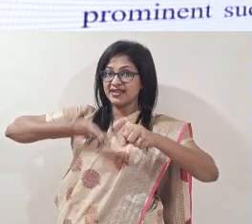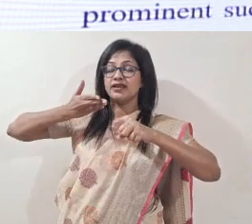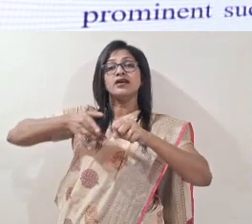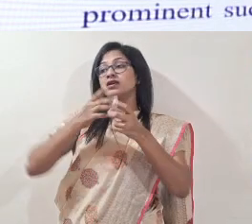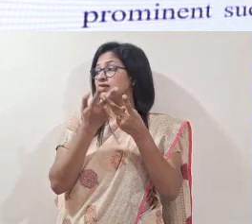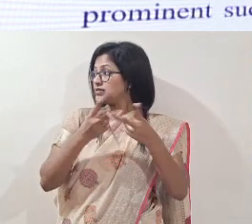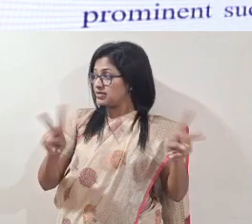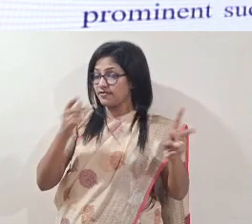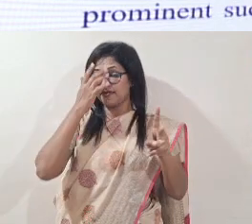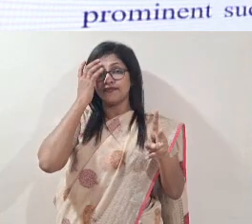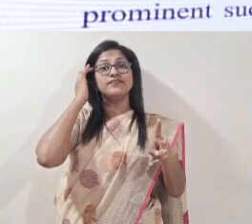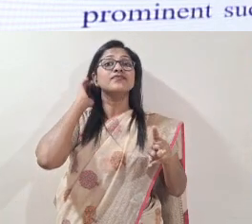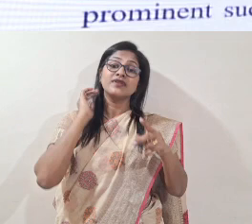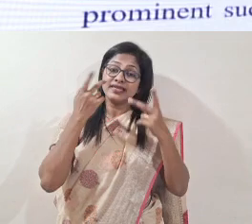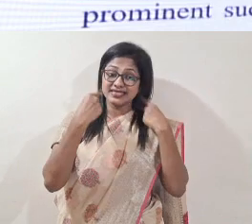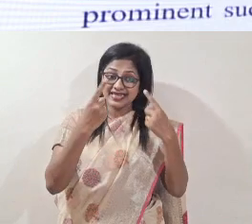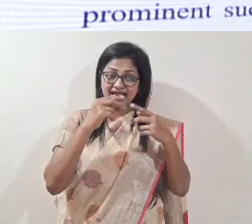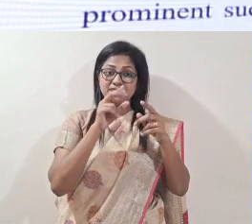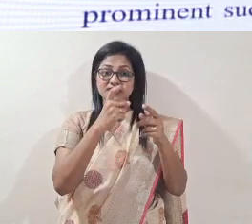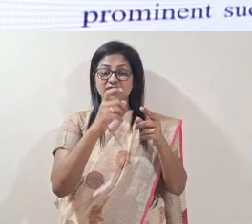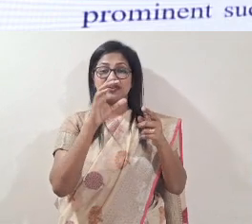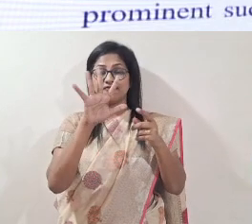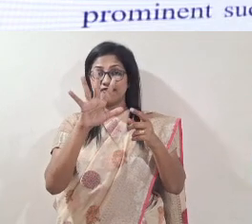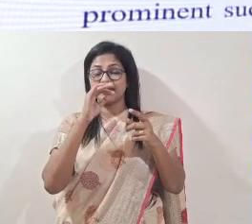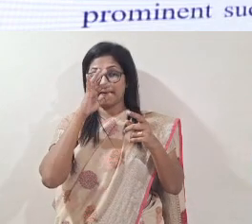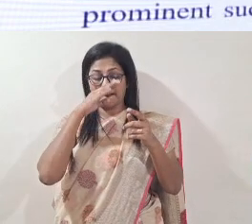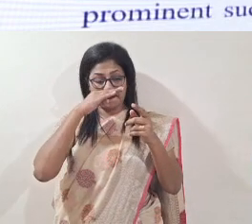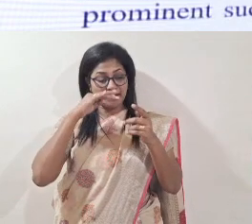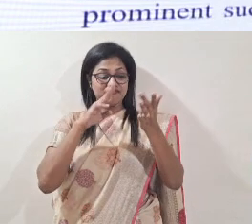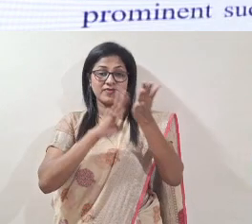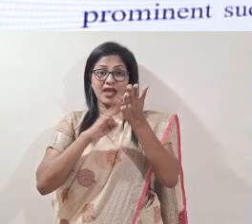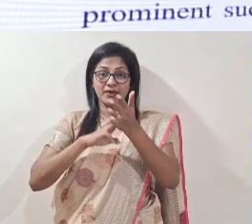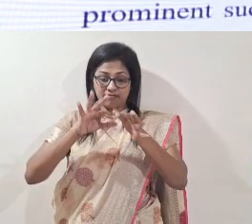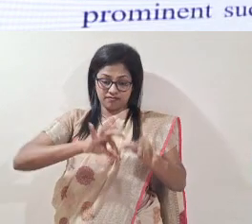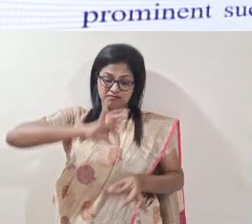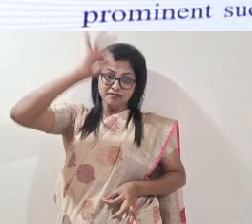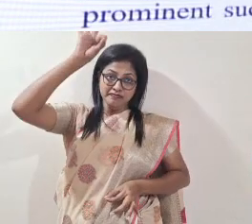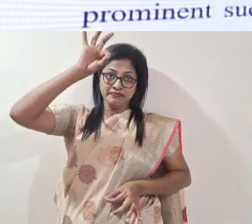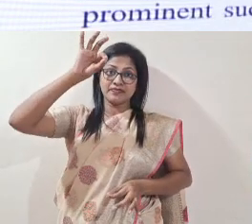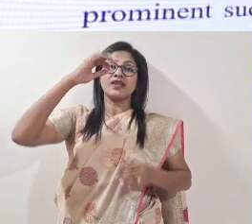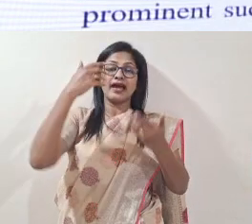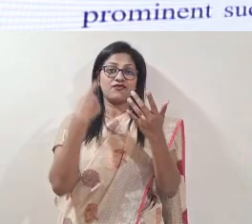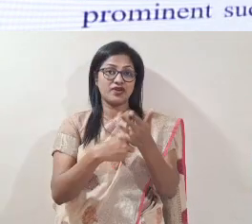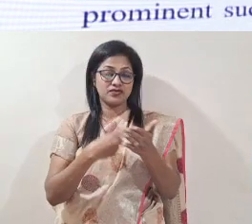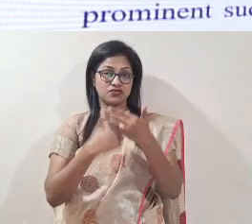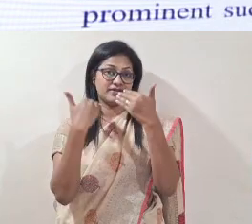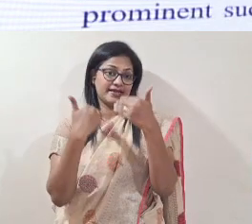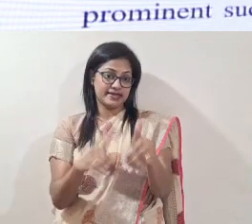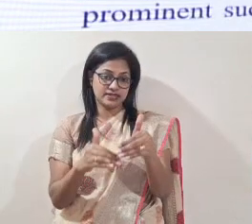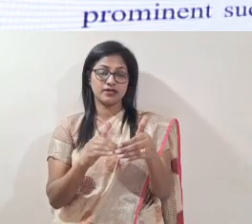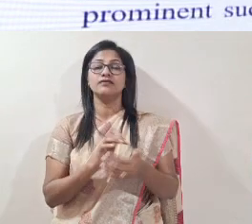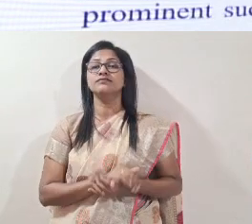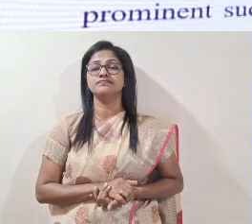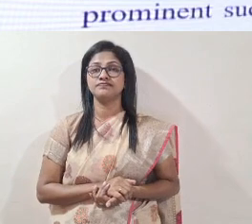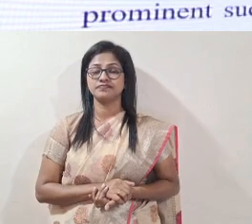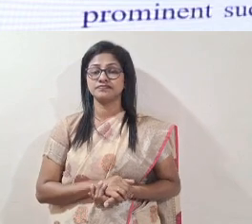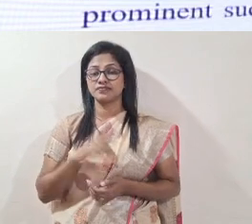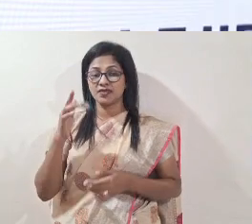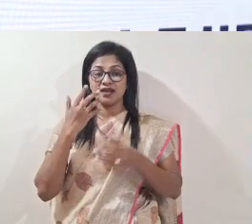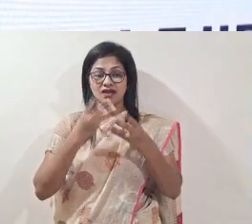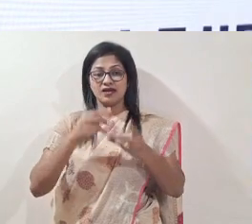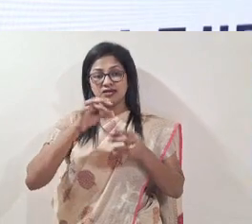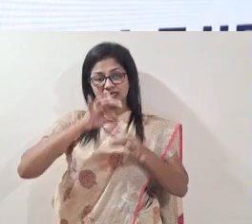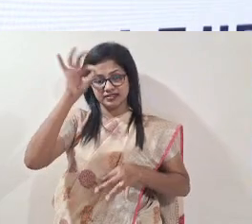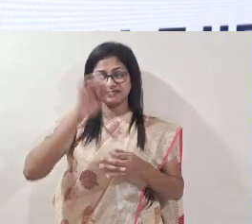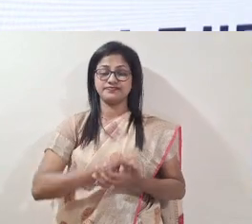of the bollard to 750 mm. This also was derived from the experiments, the height of 750 mm for